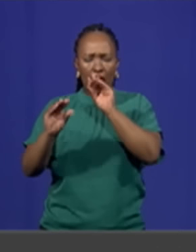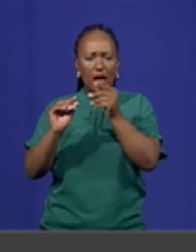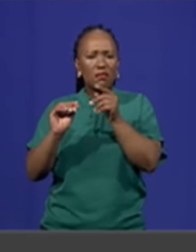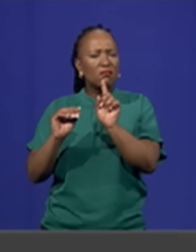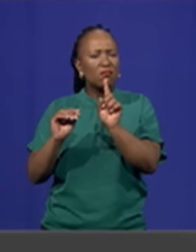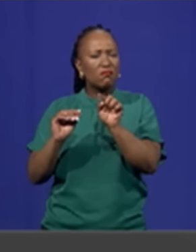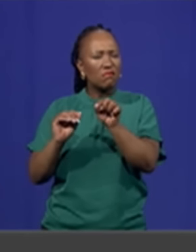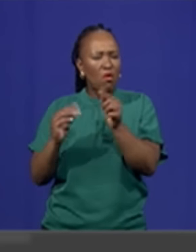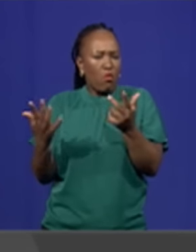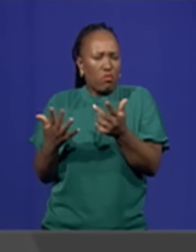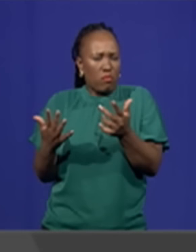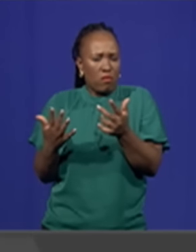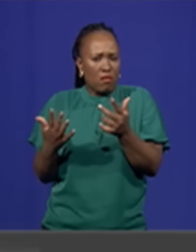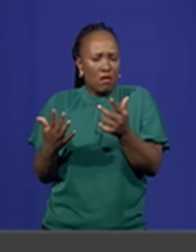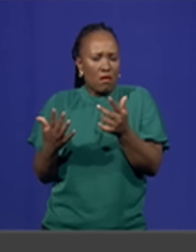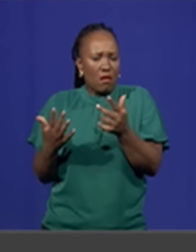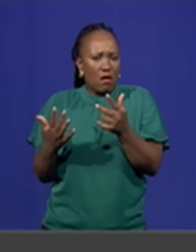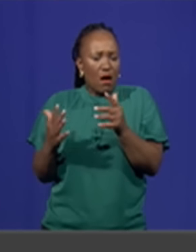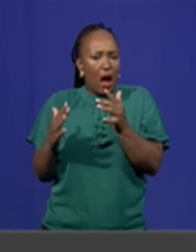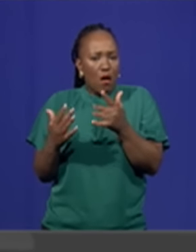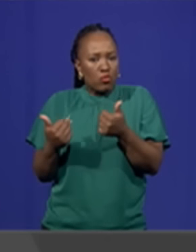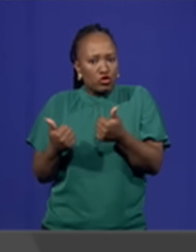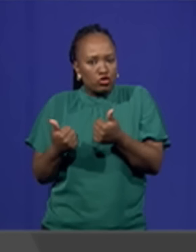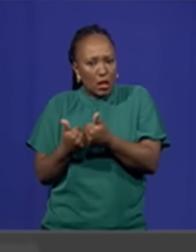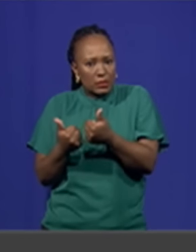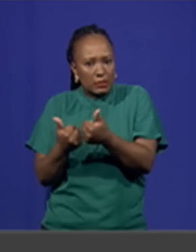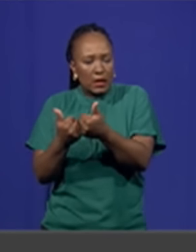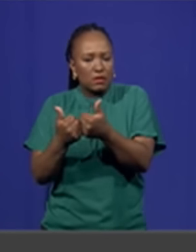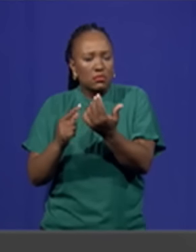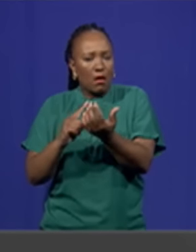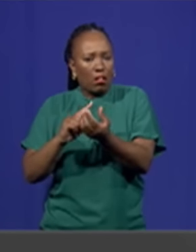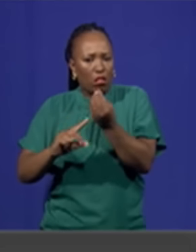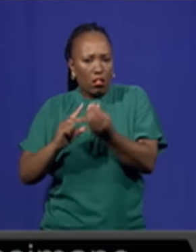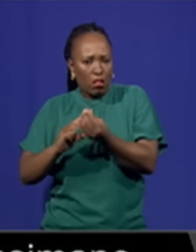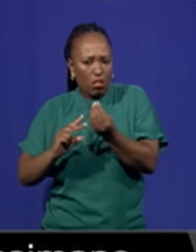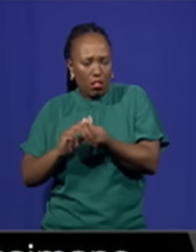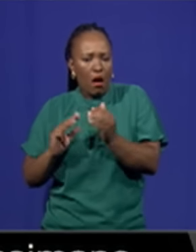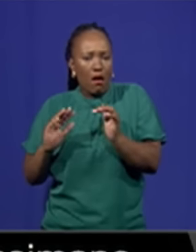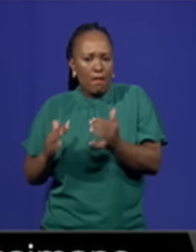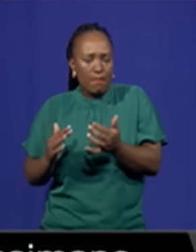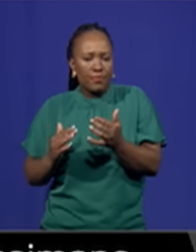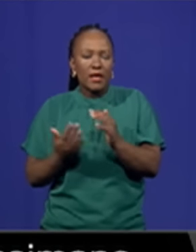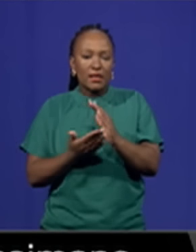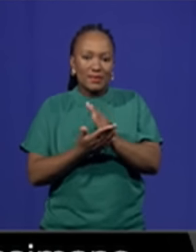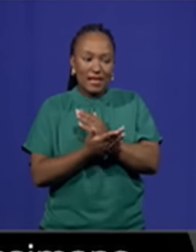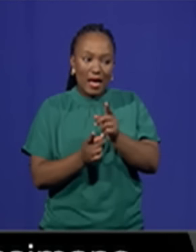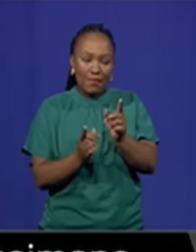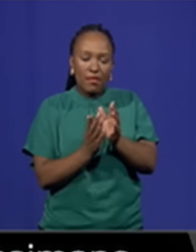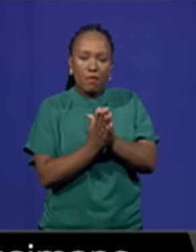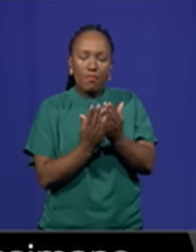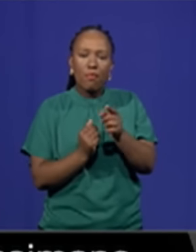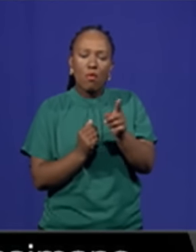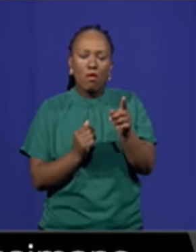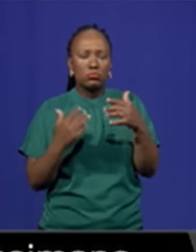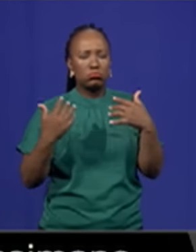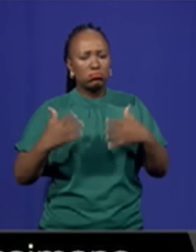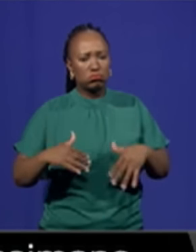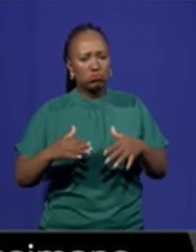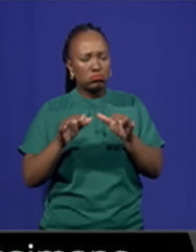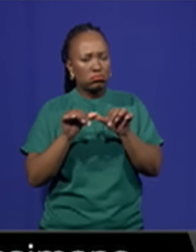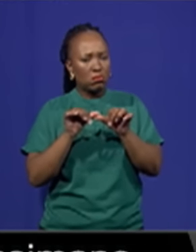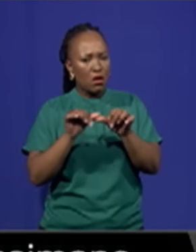a fete some few challenges bophelong ba hae. Ba bang ba re buka ena e tlilo ba le tshusumetso ya nako e telele